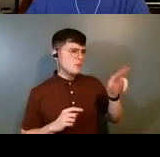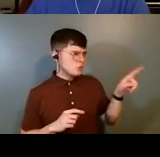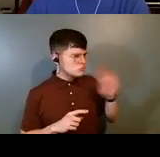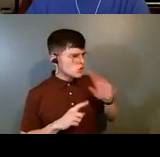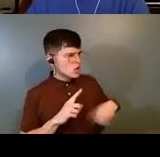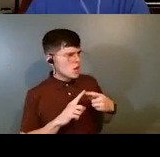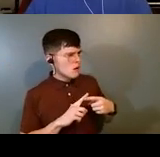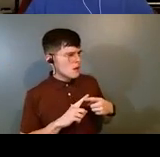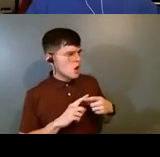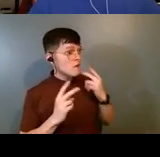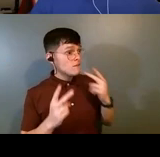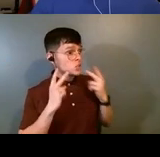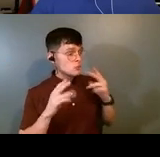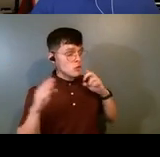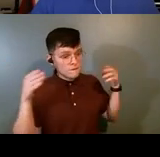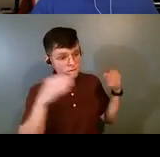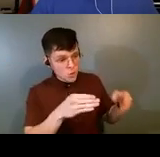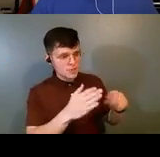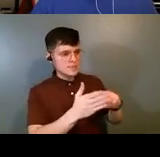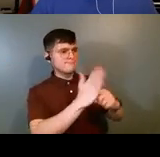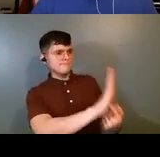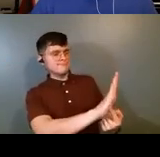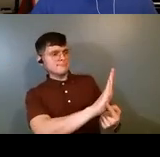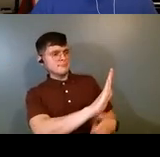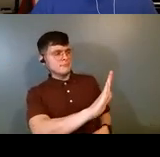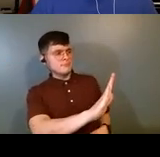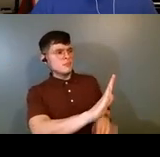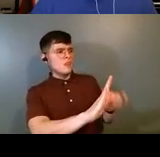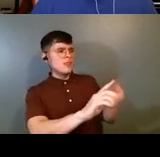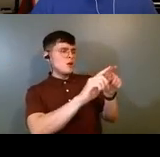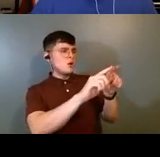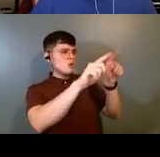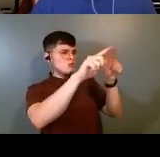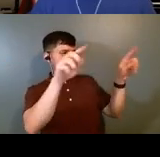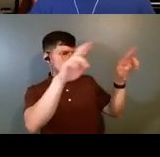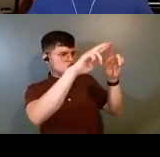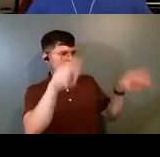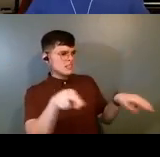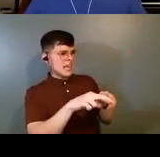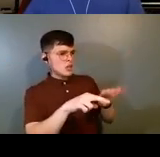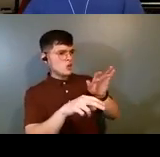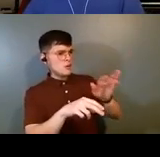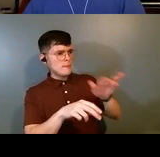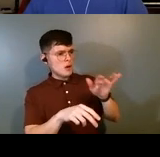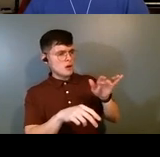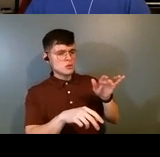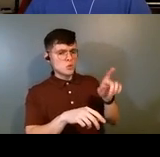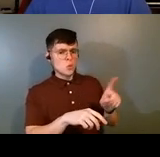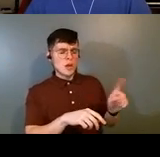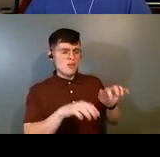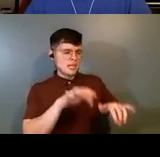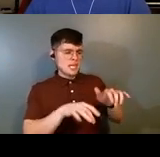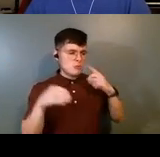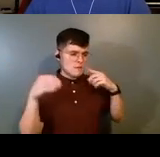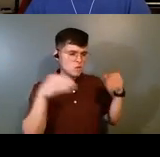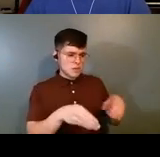the visible focus indicator, the rectangular box that would go around where the keyboard focus is to show the